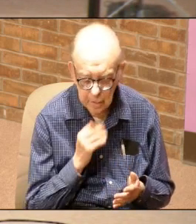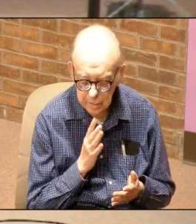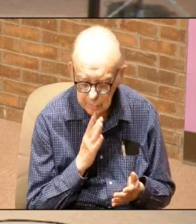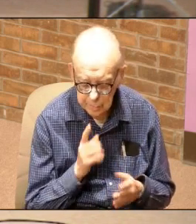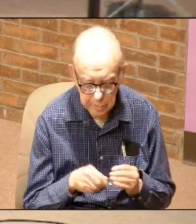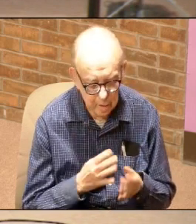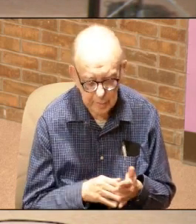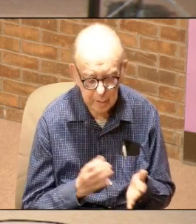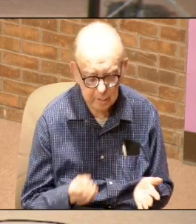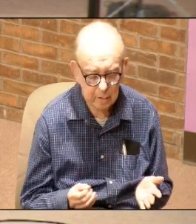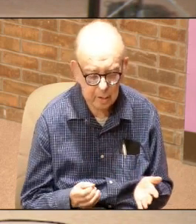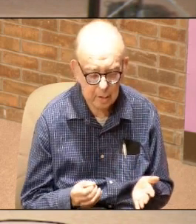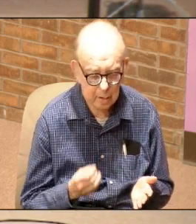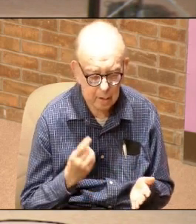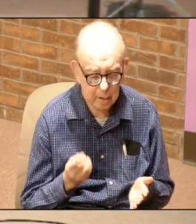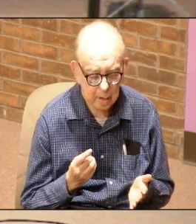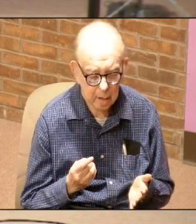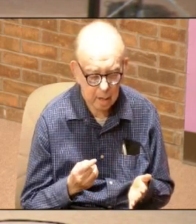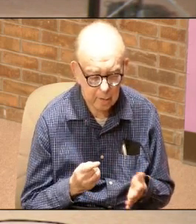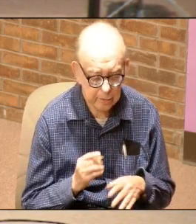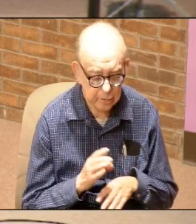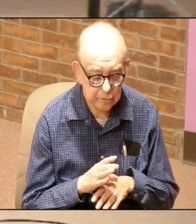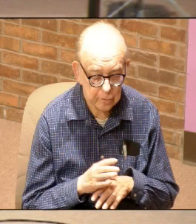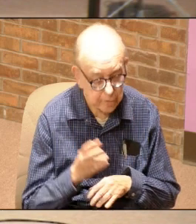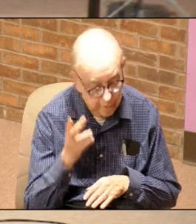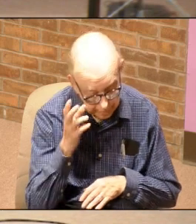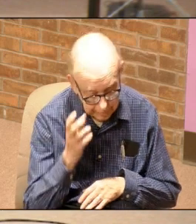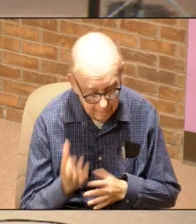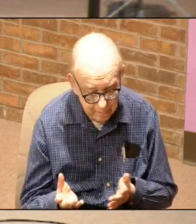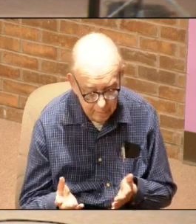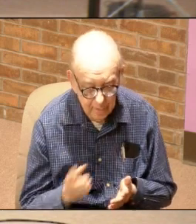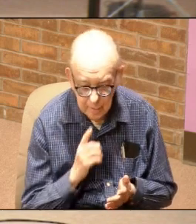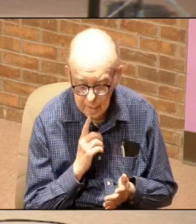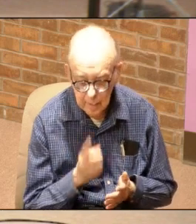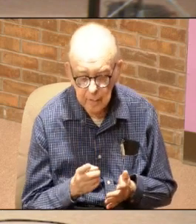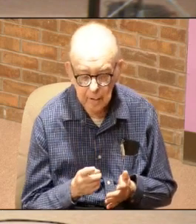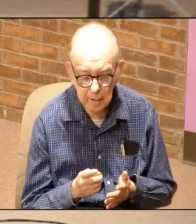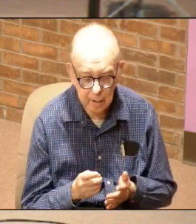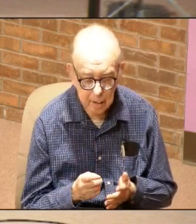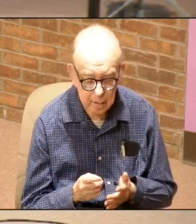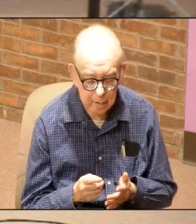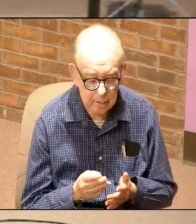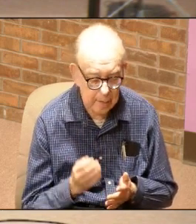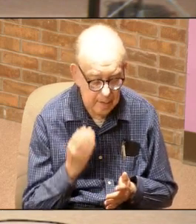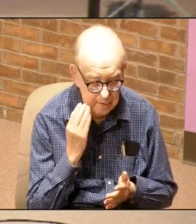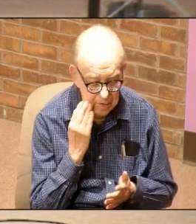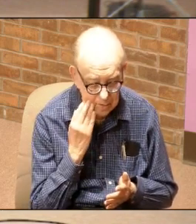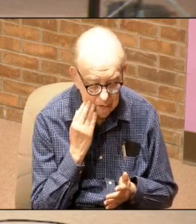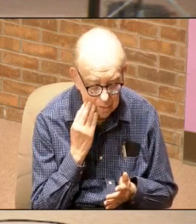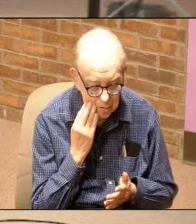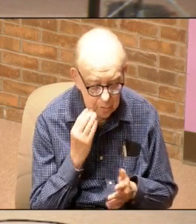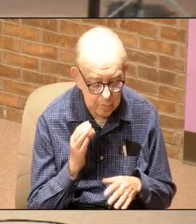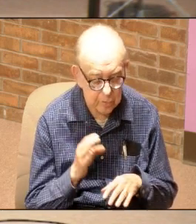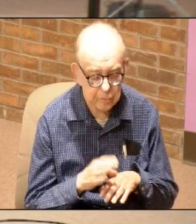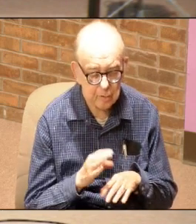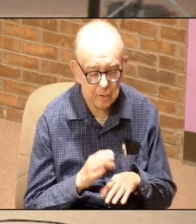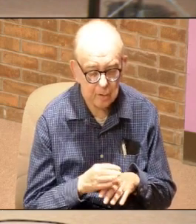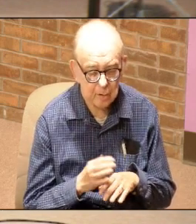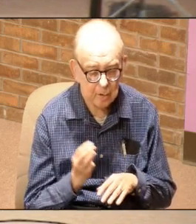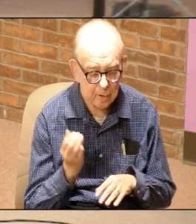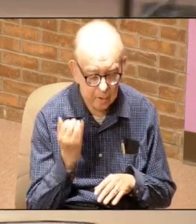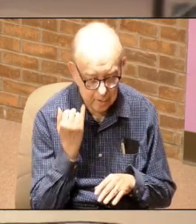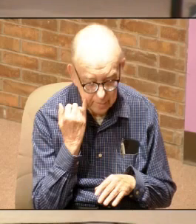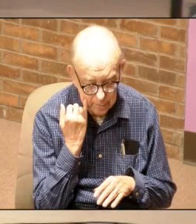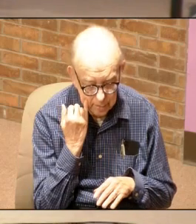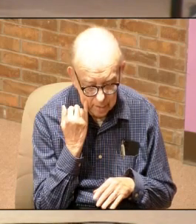about. I believe there's a Church of Satan that is actually a recognized church. And you think God's